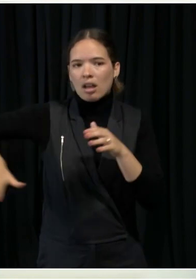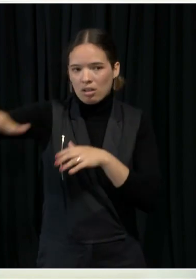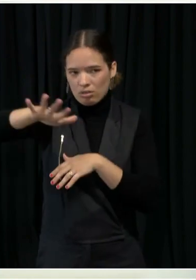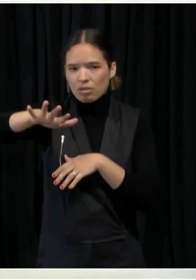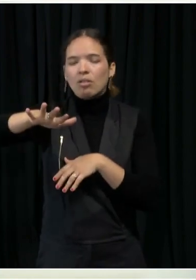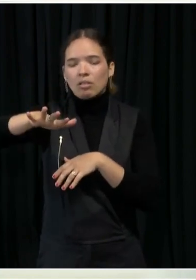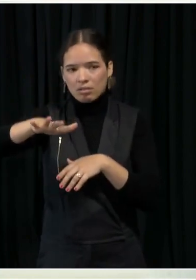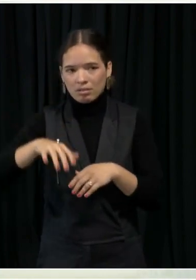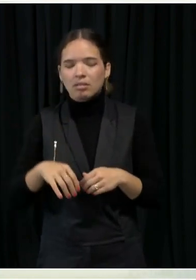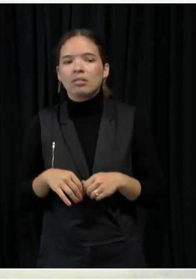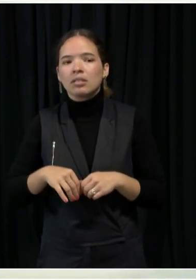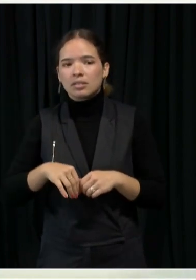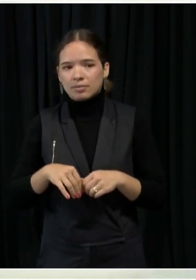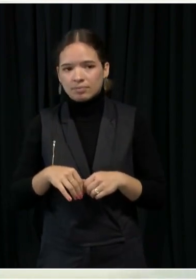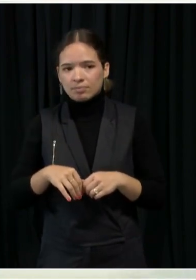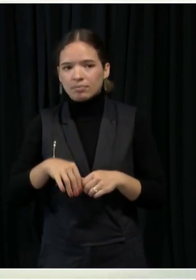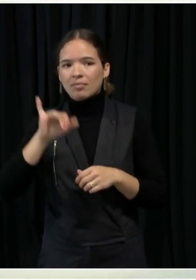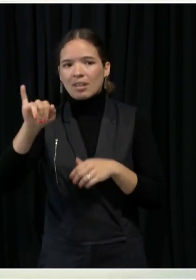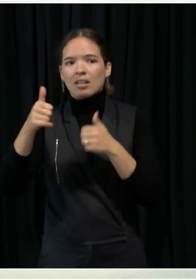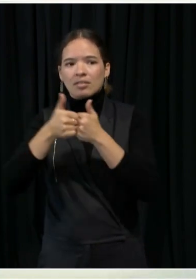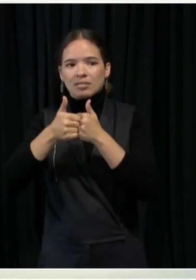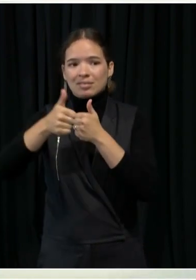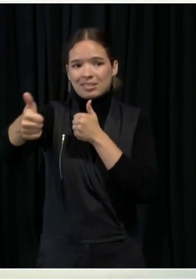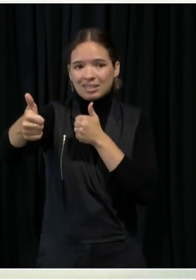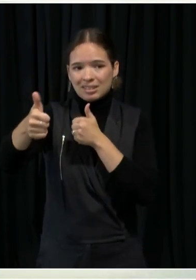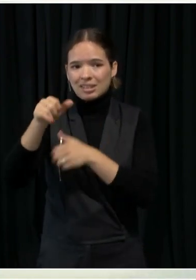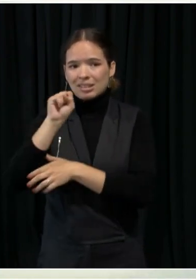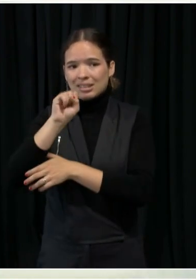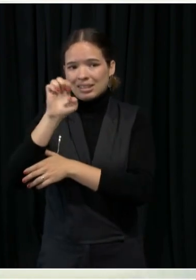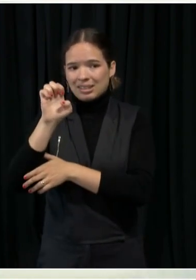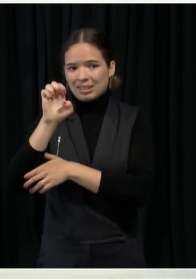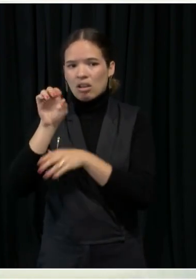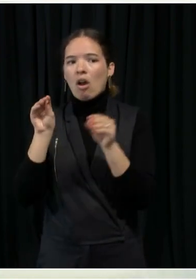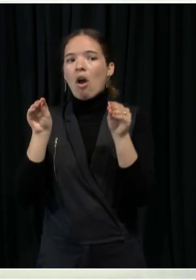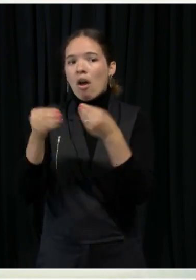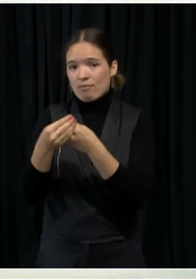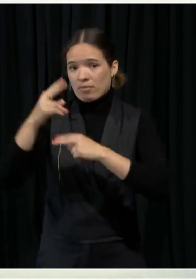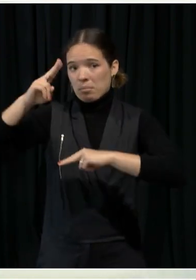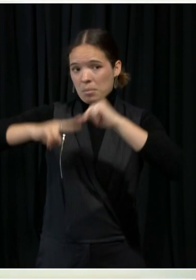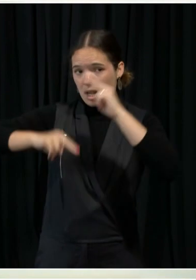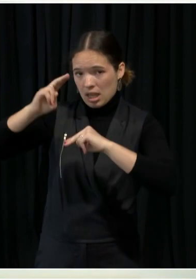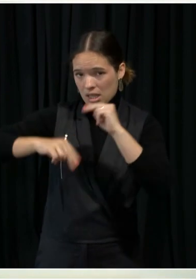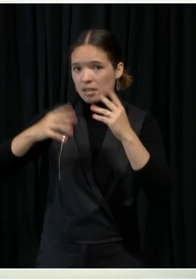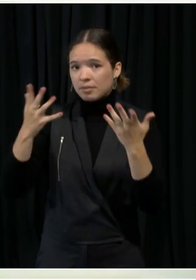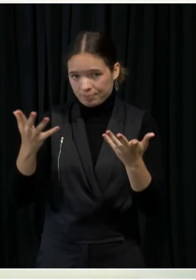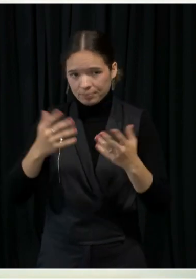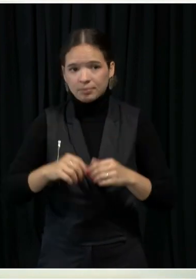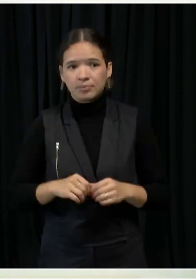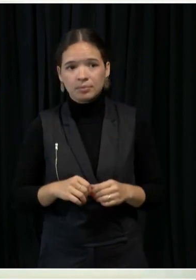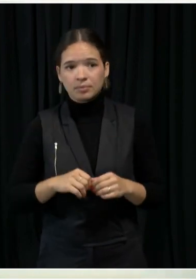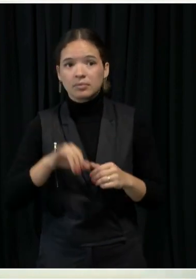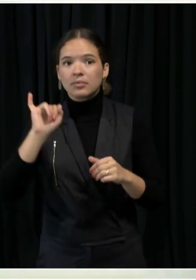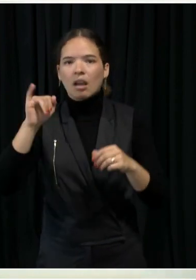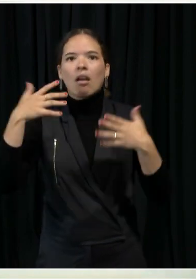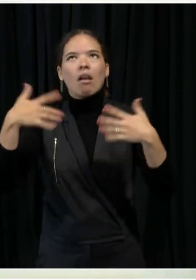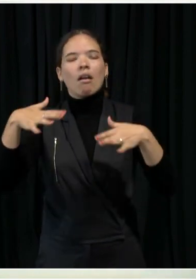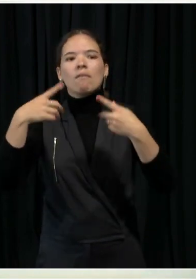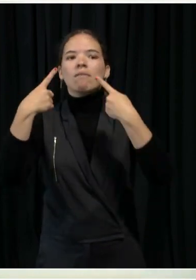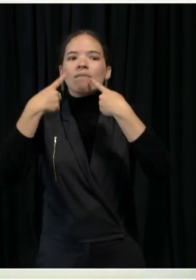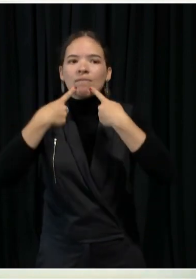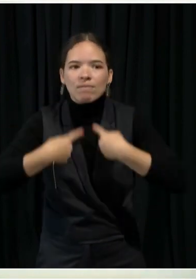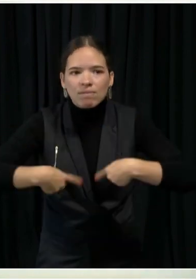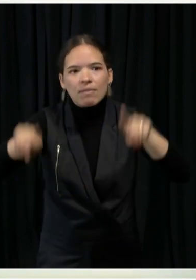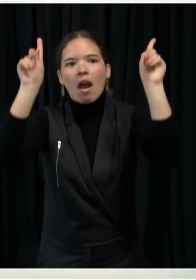Southeast Collaborative Office Building. And finally, a healthcare system that will ensure that all